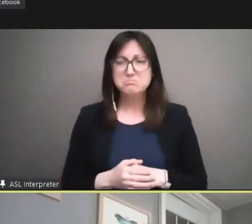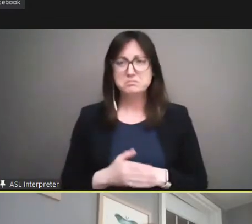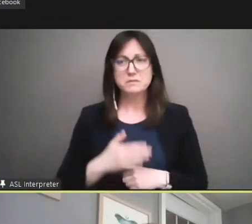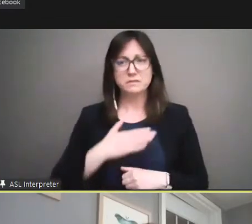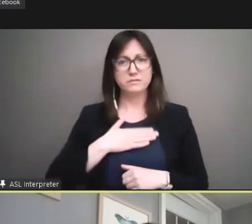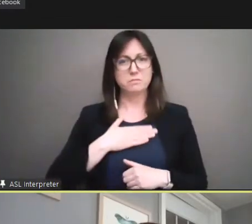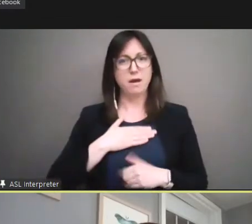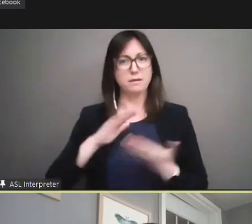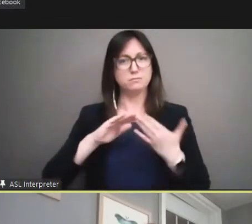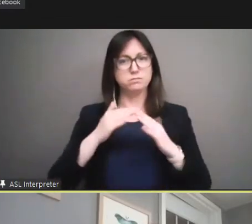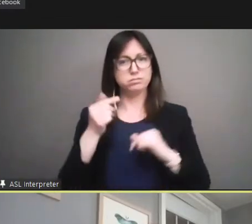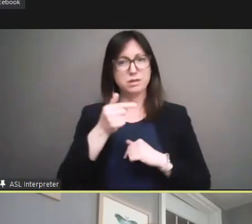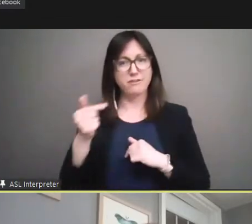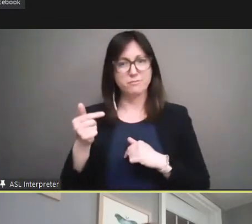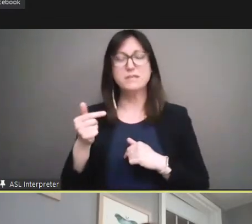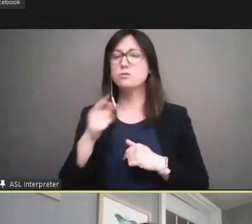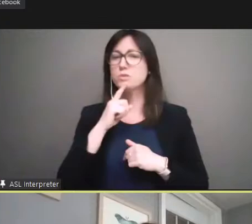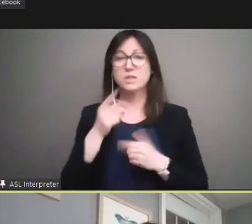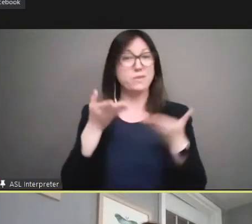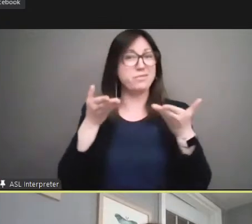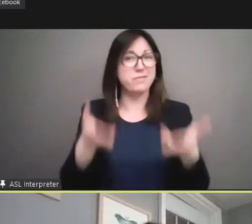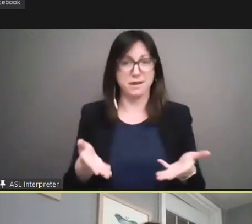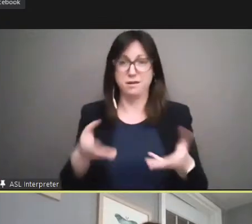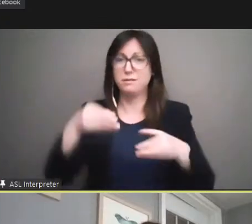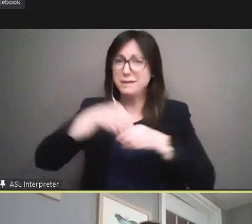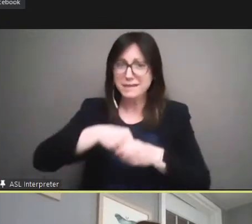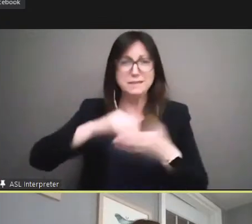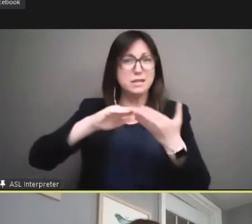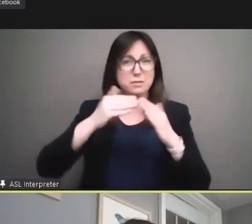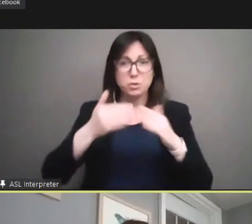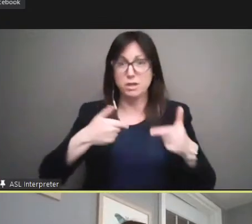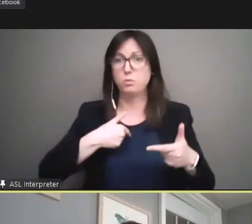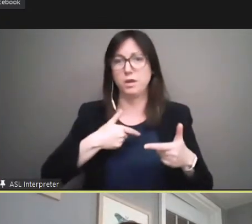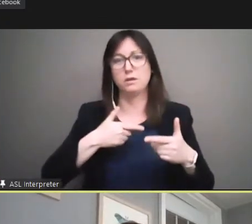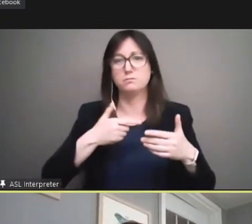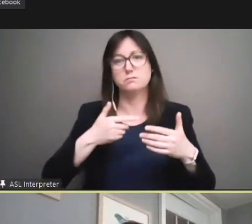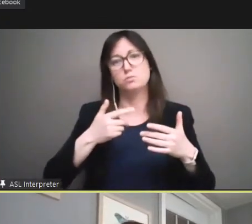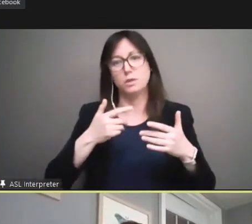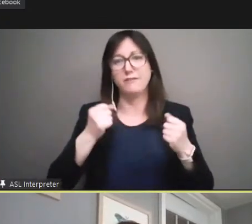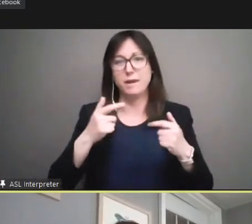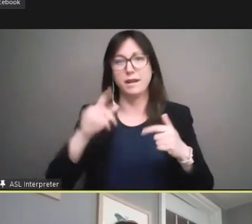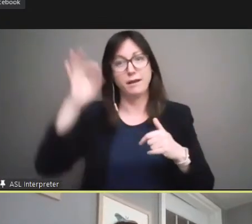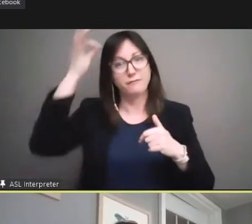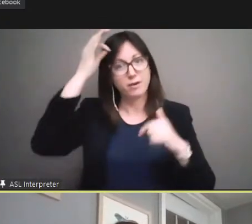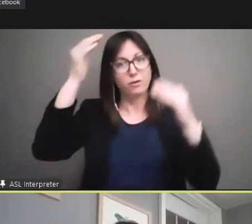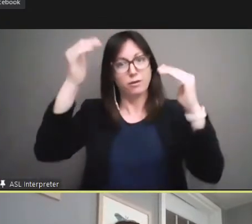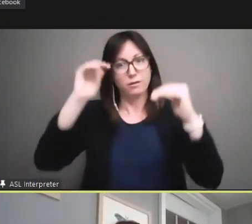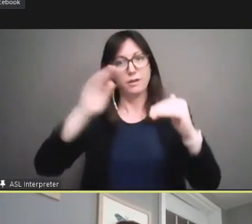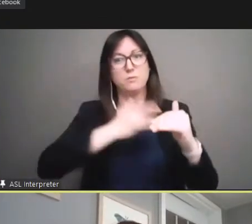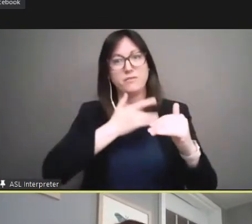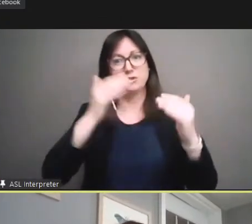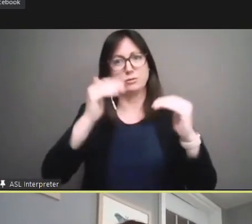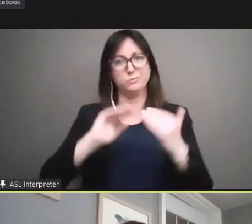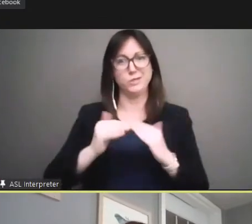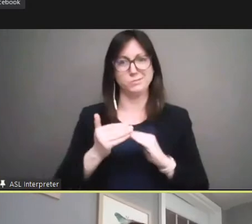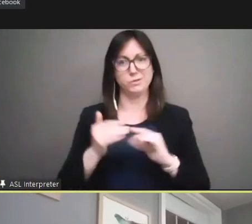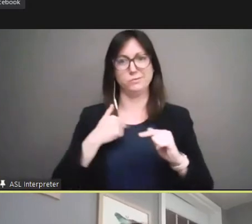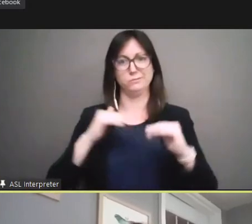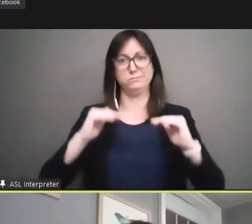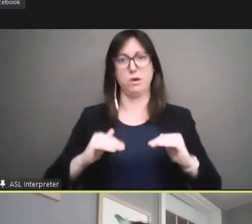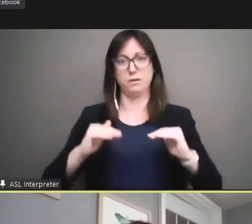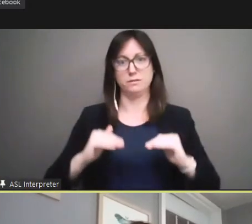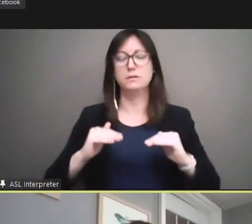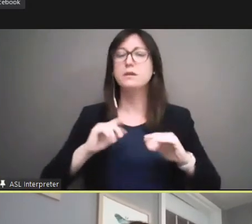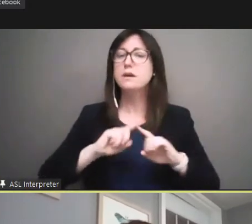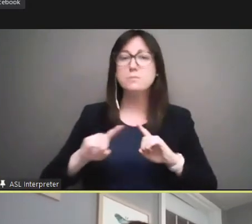very grassroots. We're on the ground. We're the bottom, but that means we're really